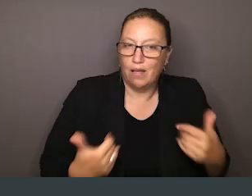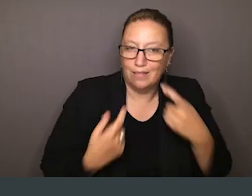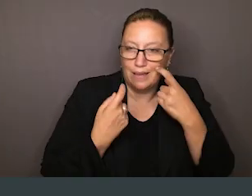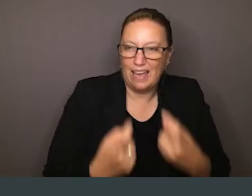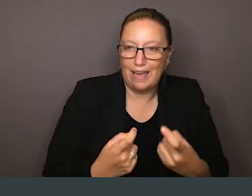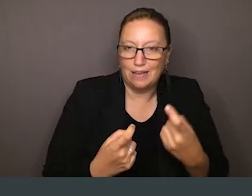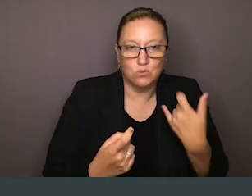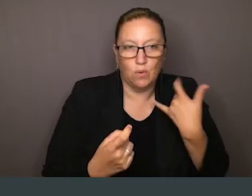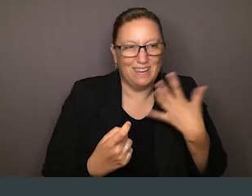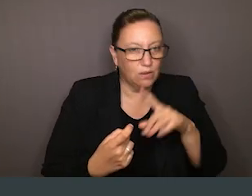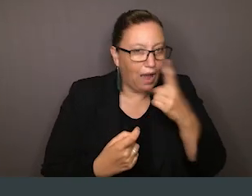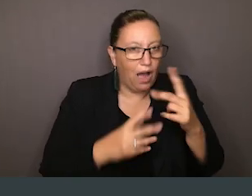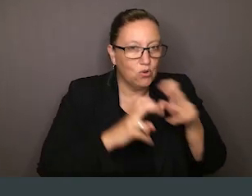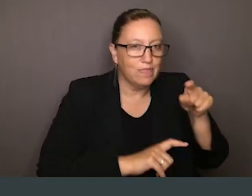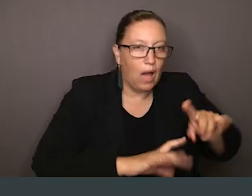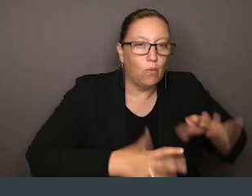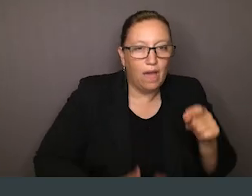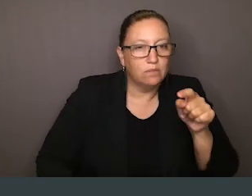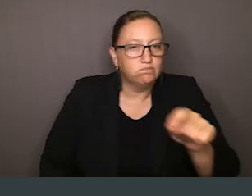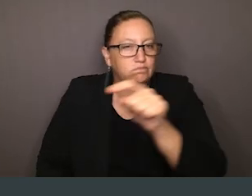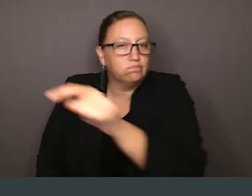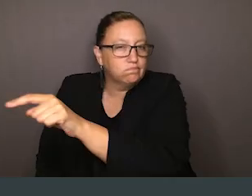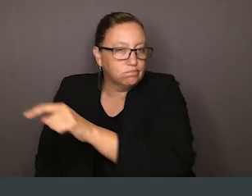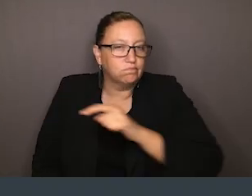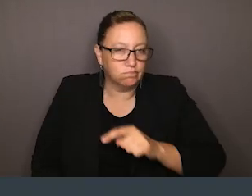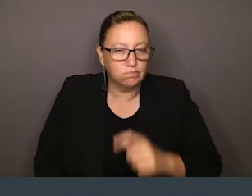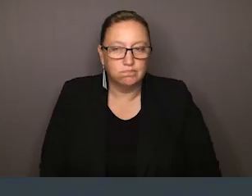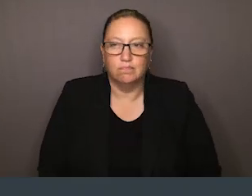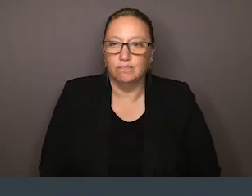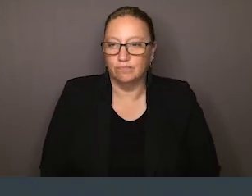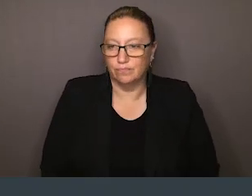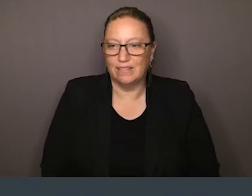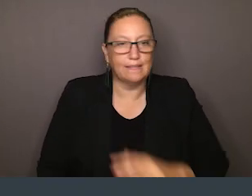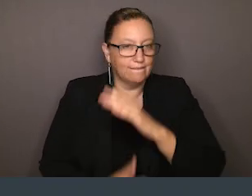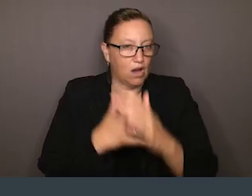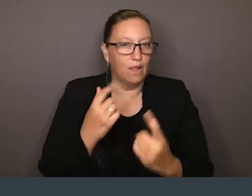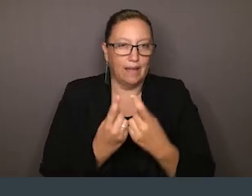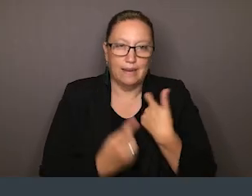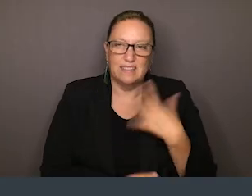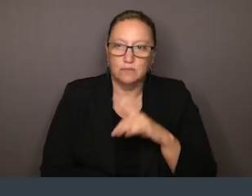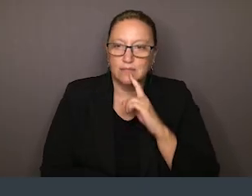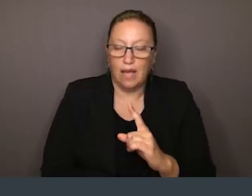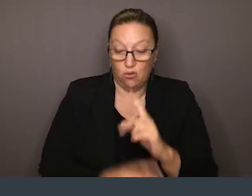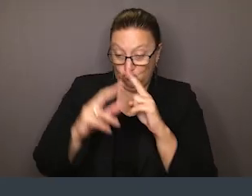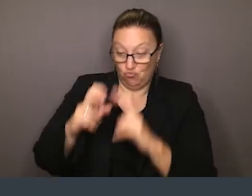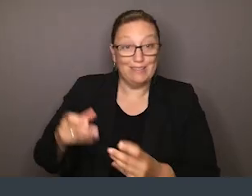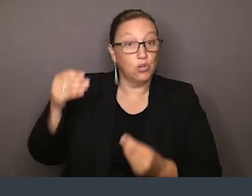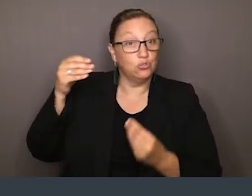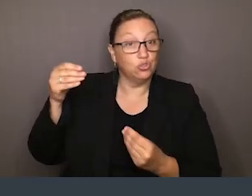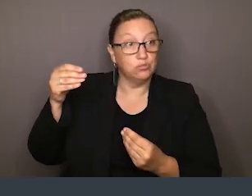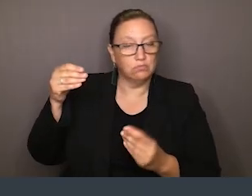healthcare. And then the final thing I'll say is that there are still gaps in the